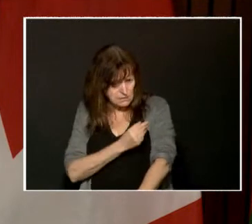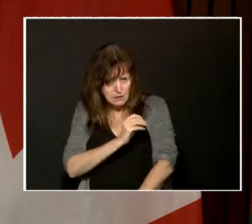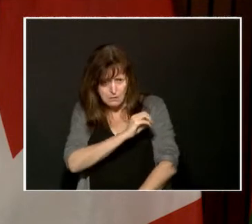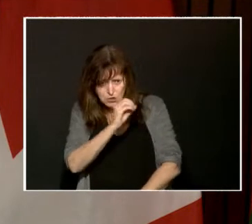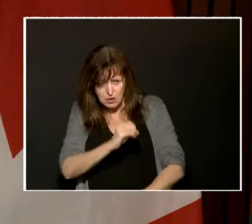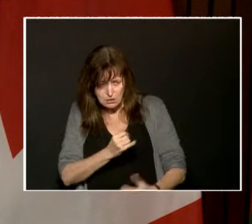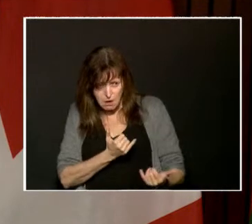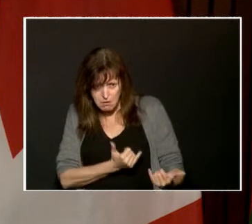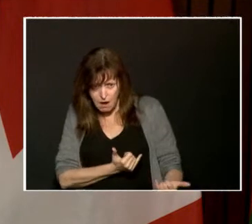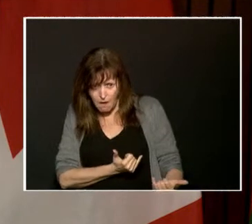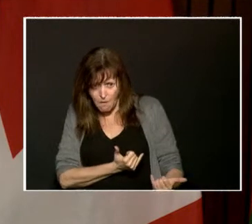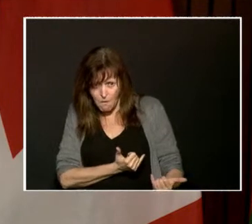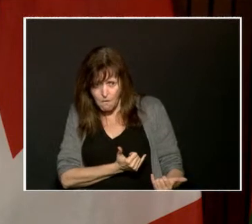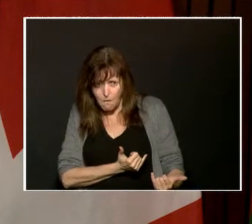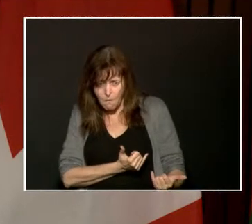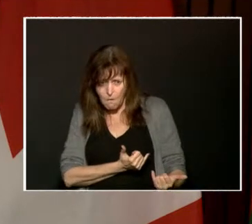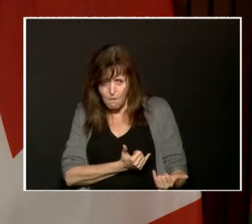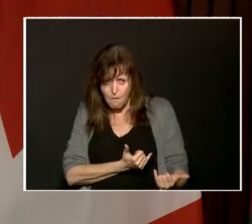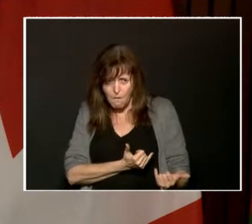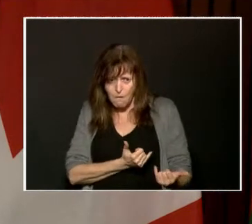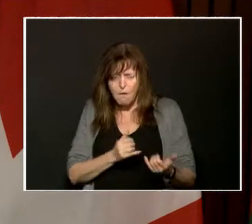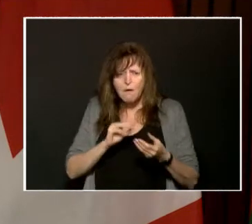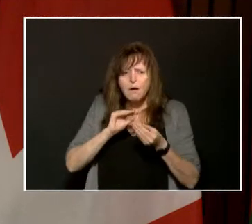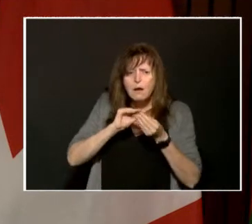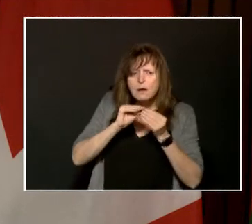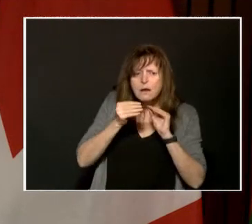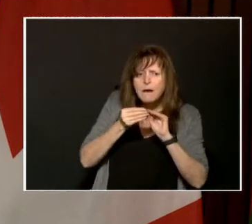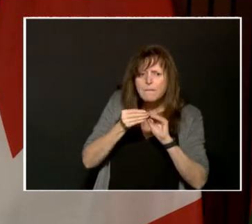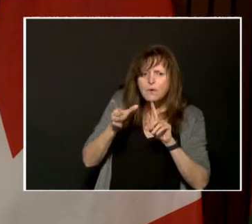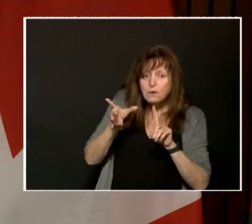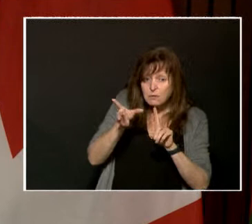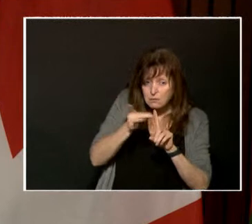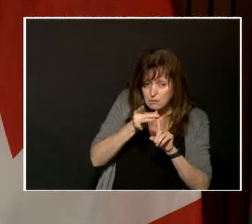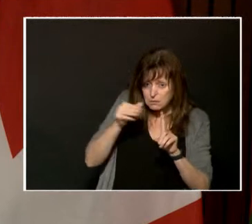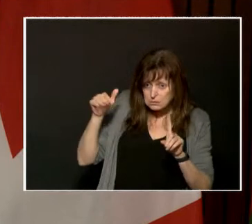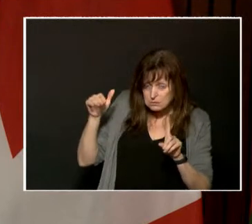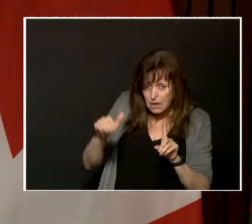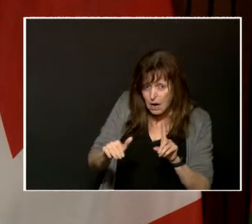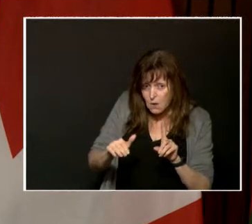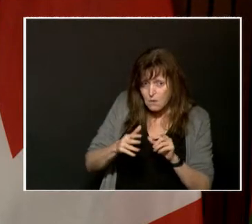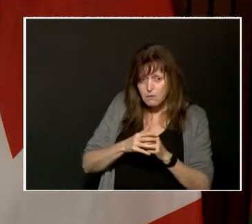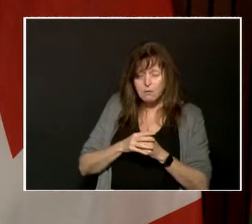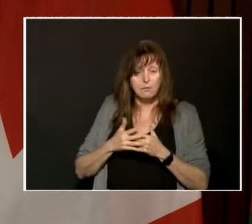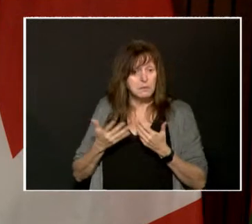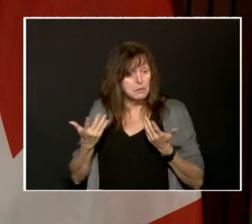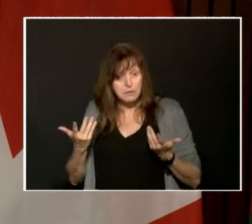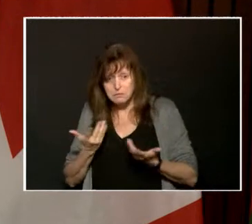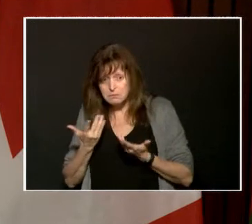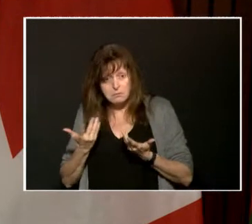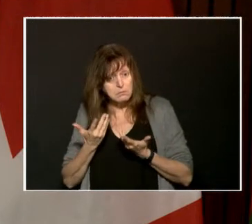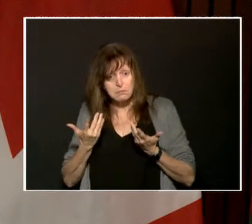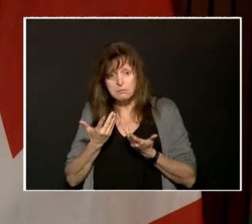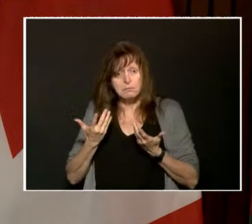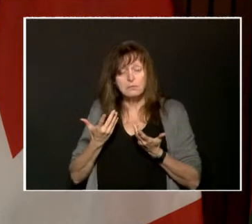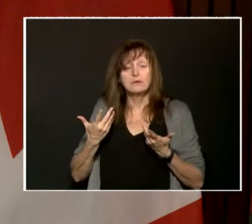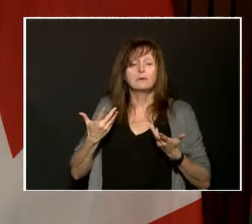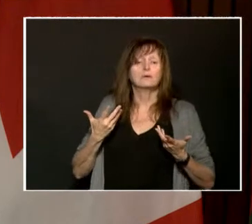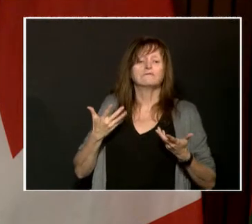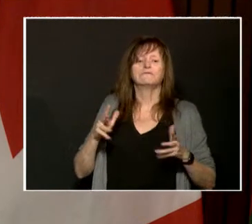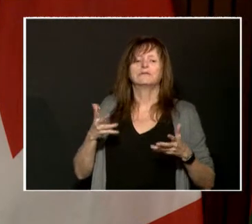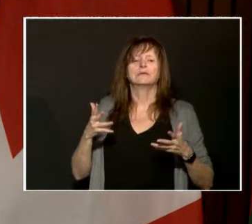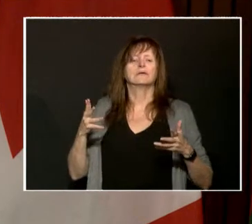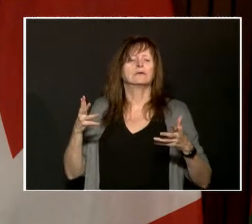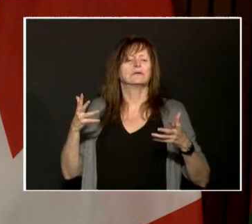cases are falling now? Does that necessarily signal a doomsday scenario, or are we going to beat this? I think when